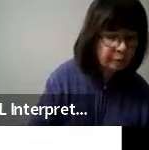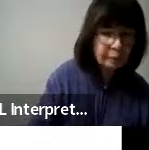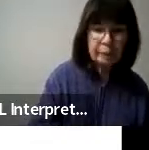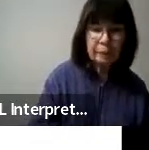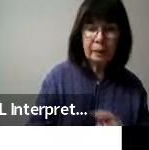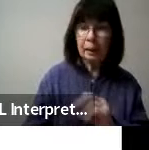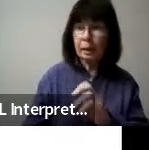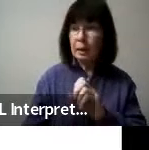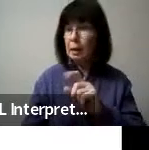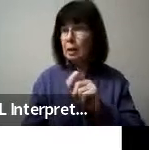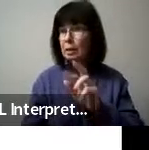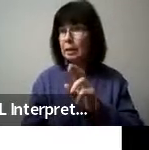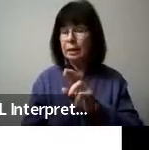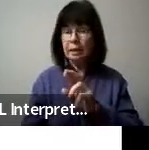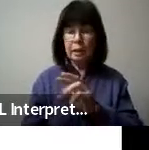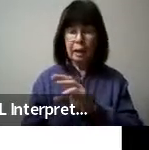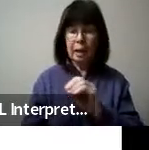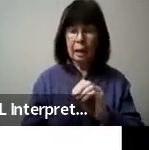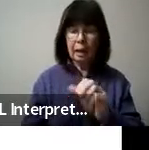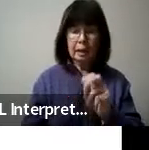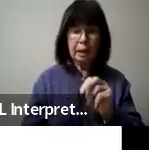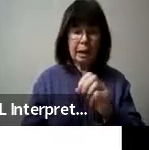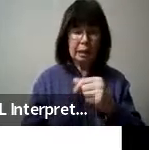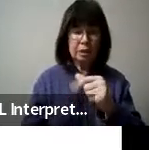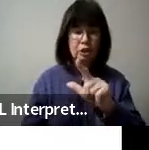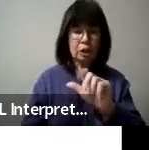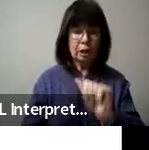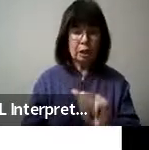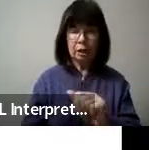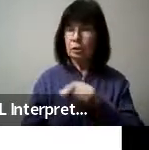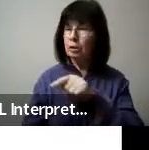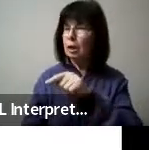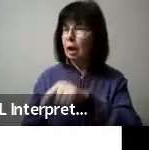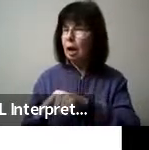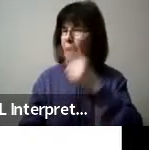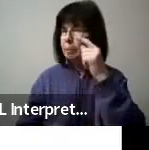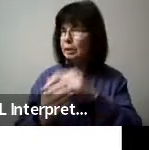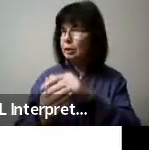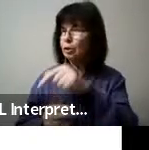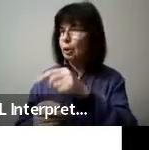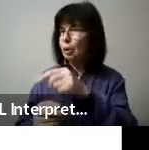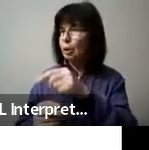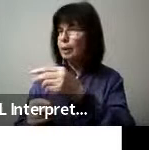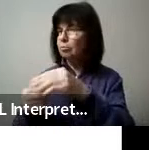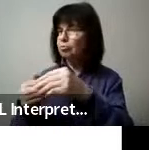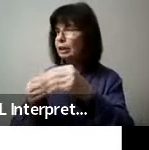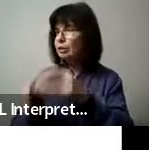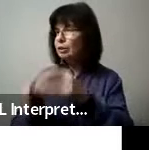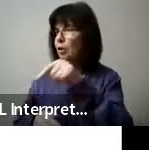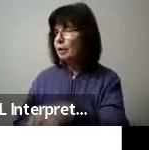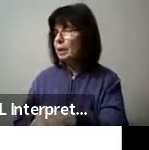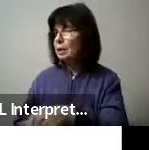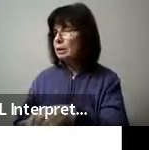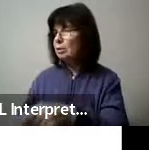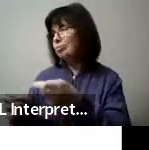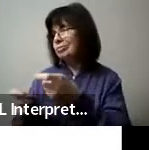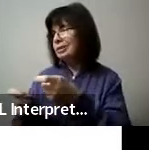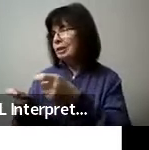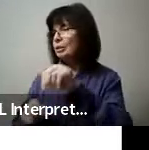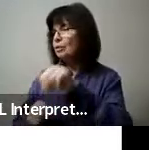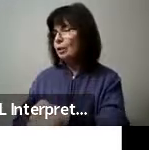Nestor and Angela, I believe you are the facilitators in this room. So I'll stop